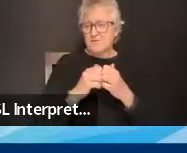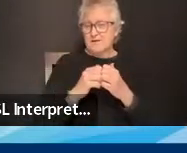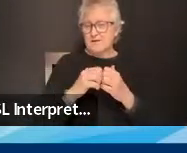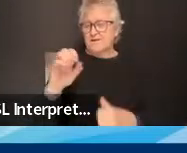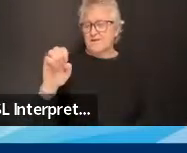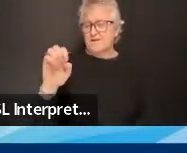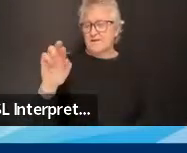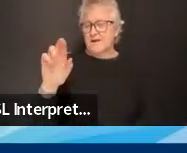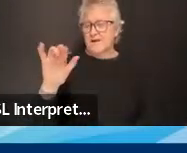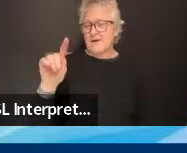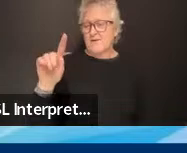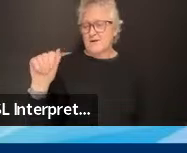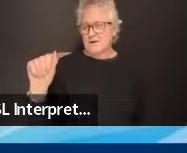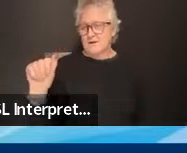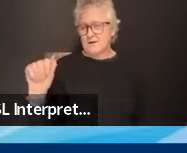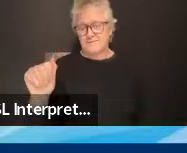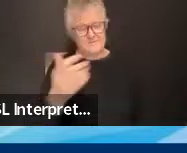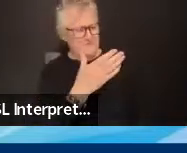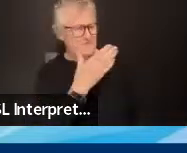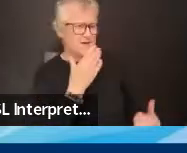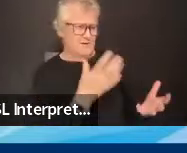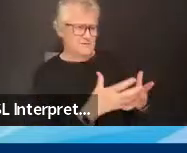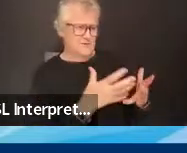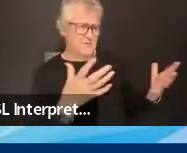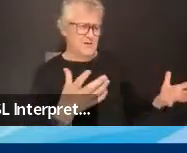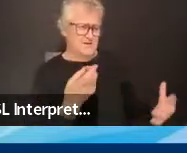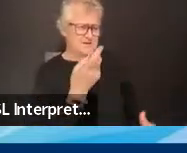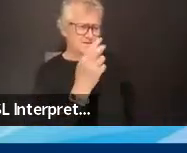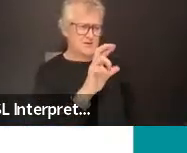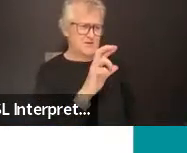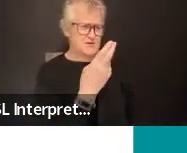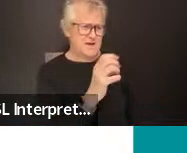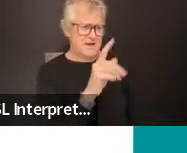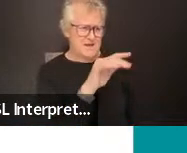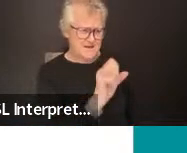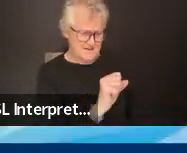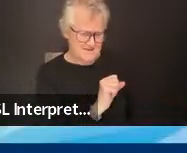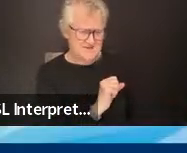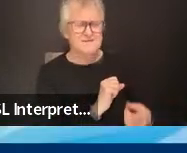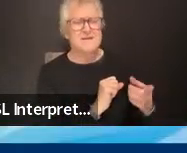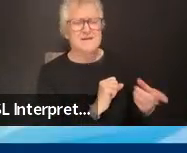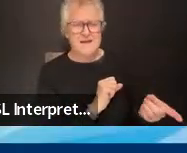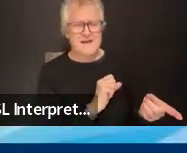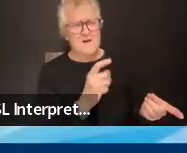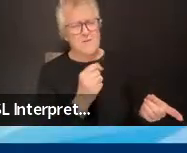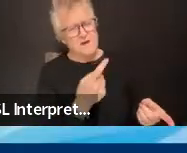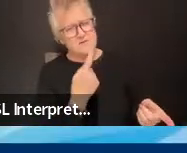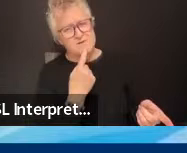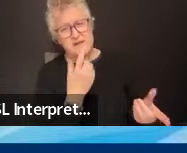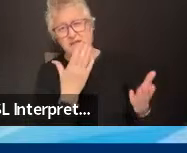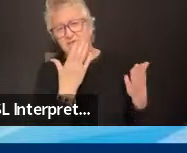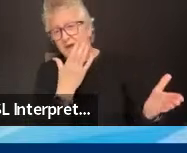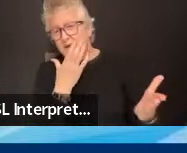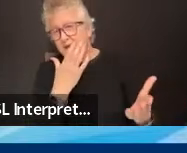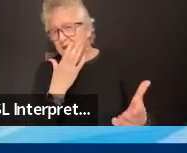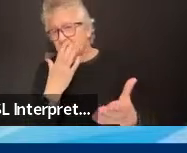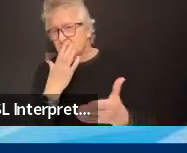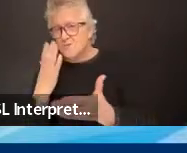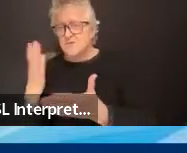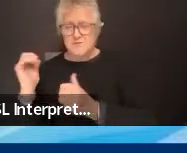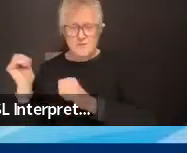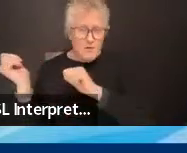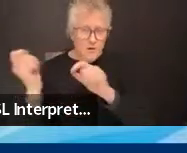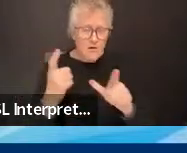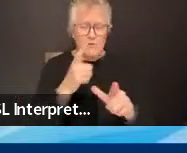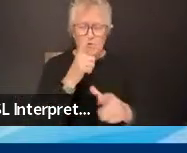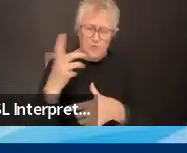Dr. Hunt. And I'd just like to reiterate again on behalf of the program, thank to each of you that participated in these events. We